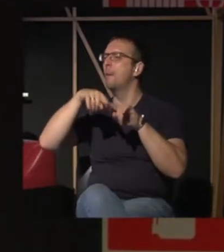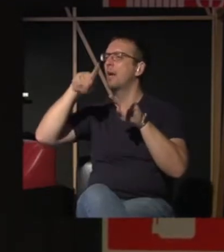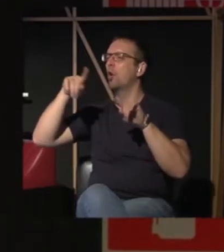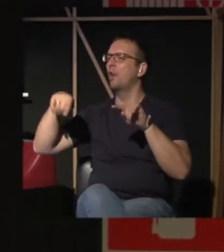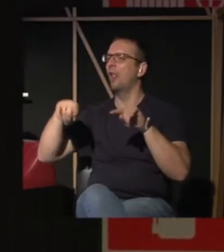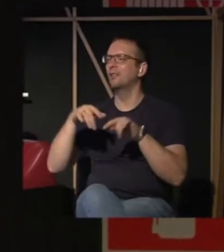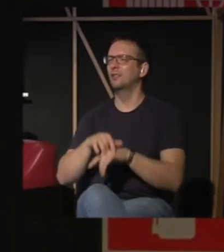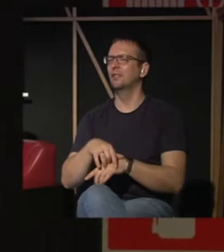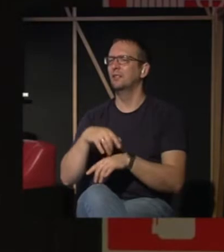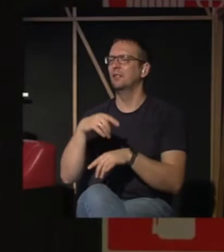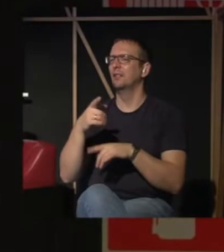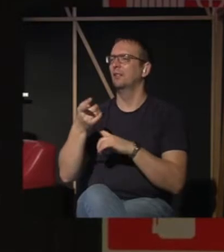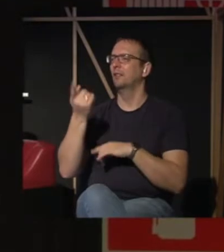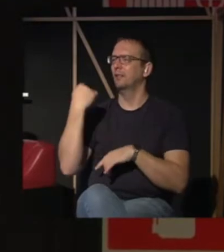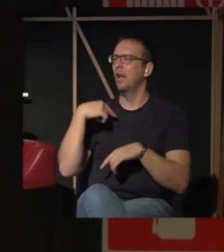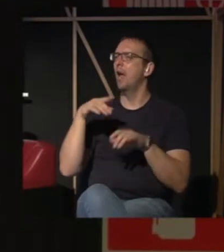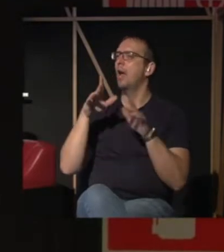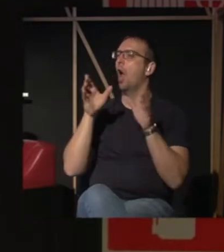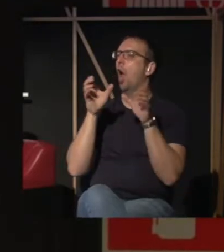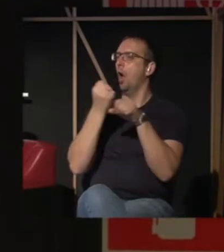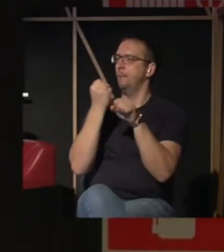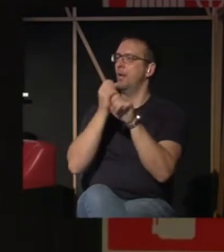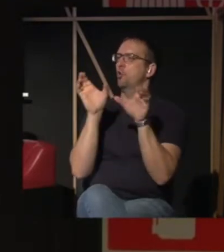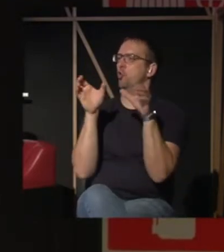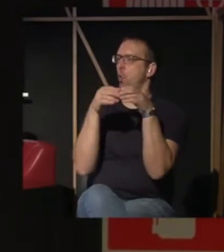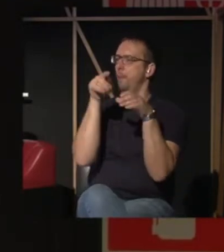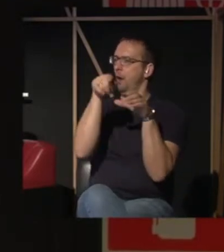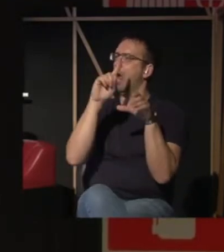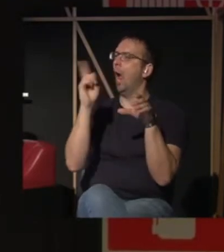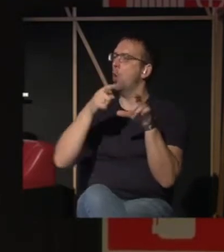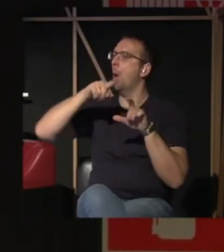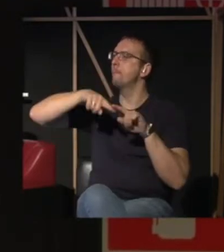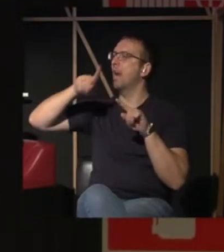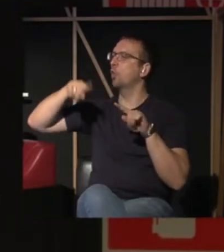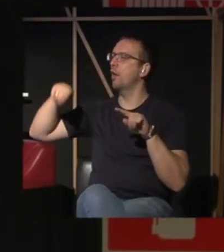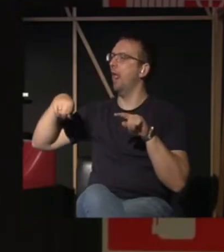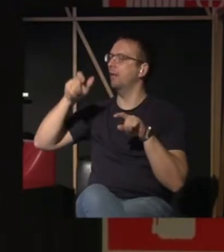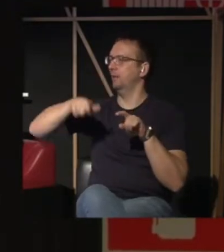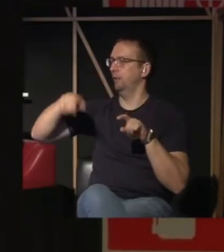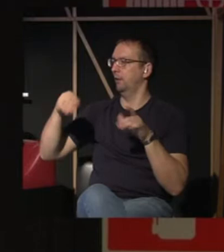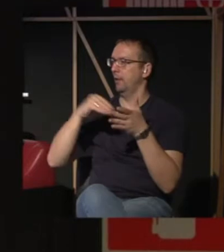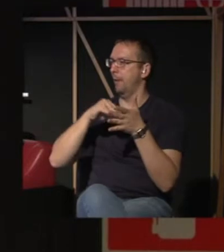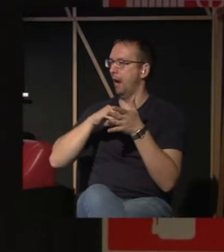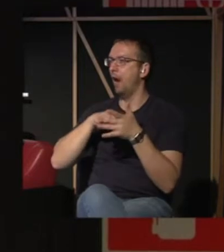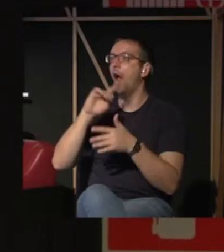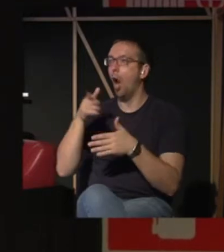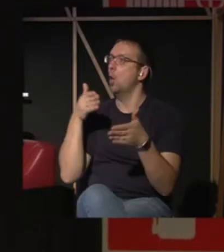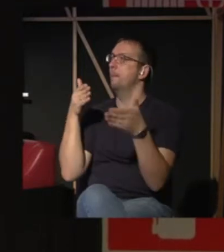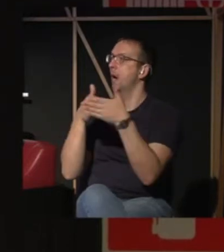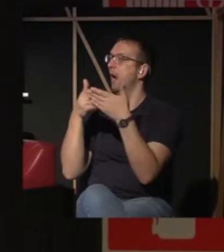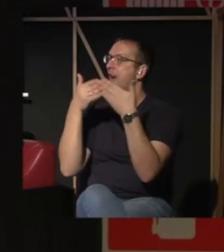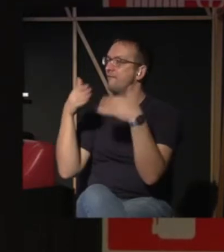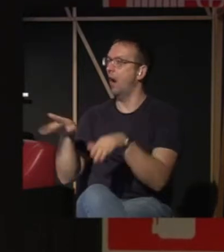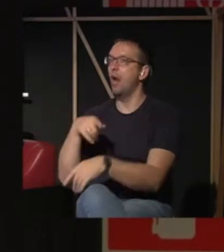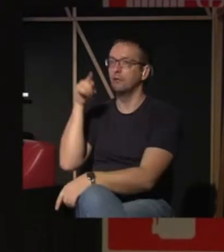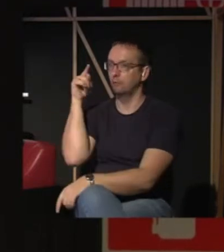accessibility working group that we created, really pushed this forward and, again, gave a face and really rose